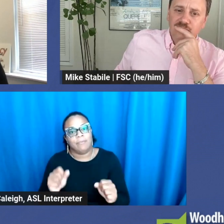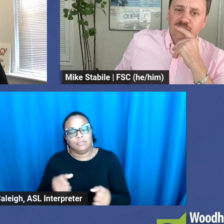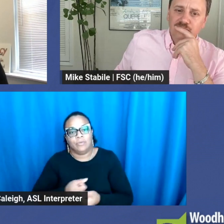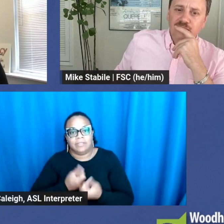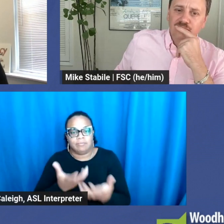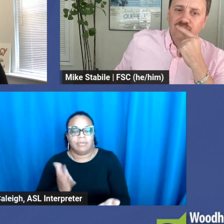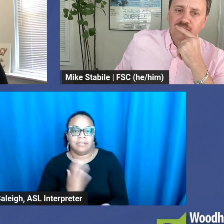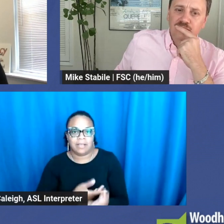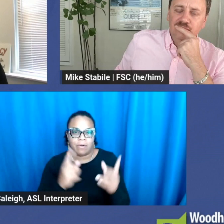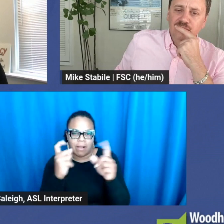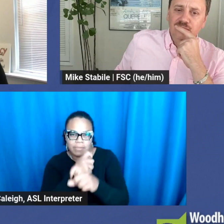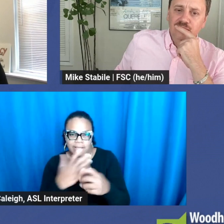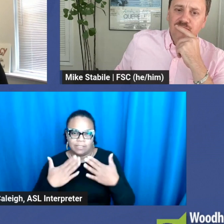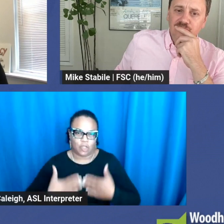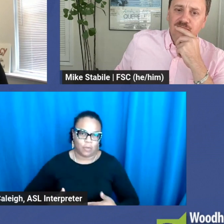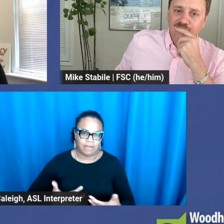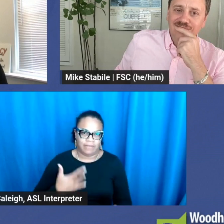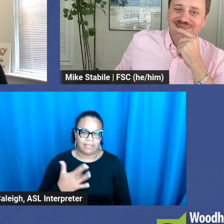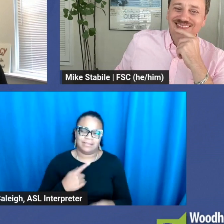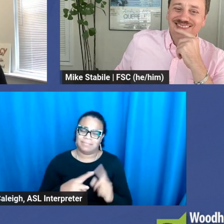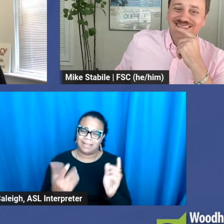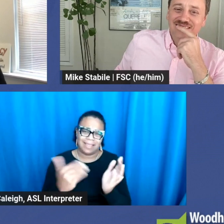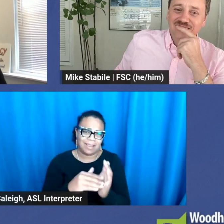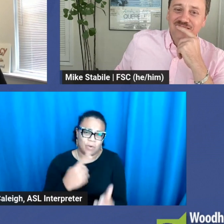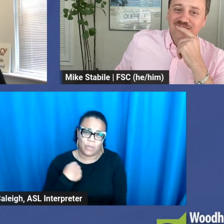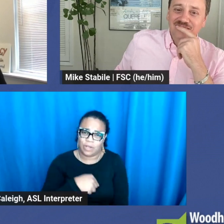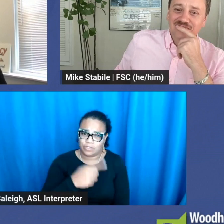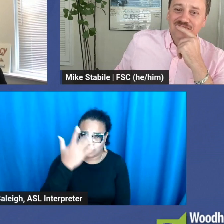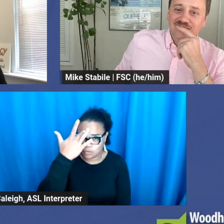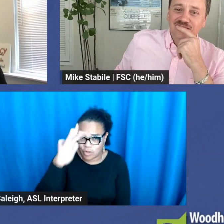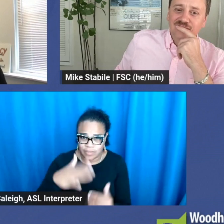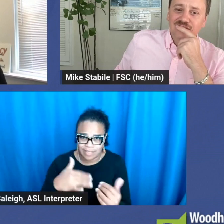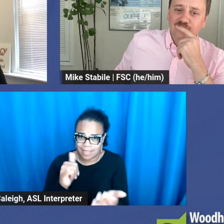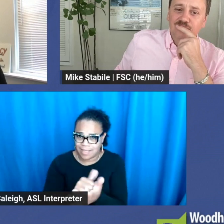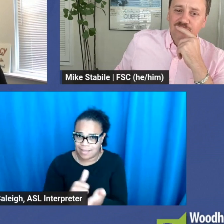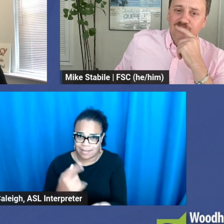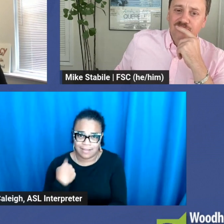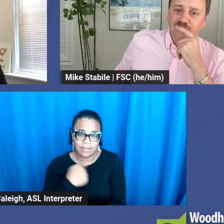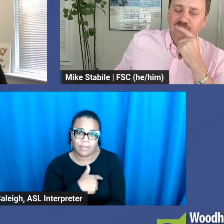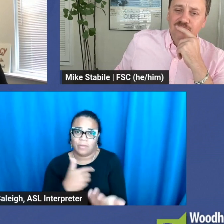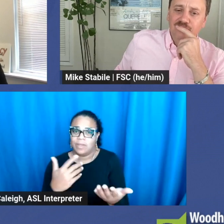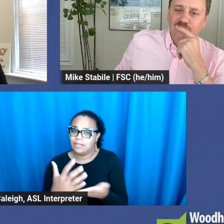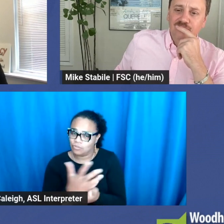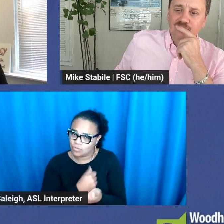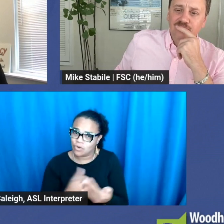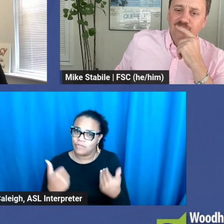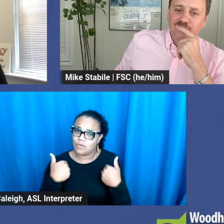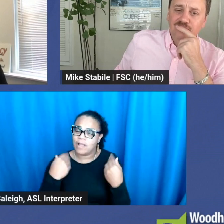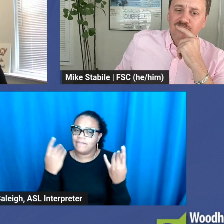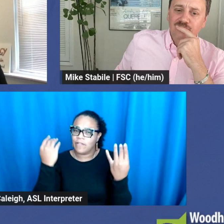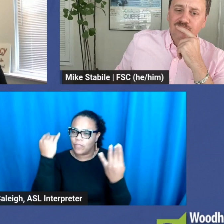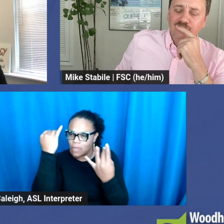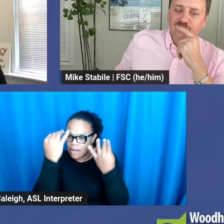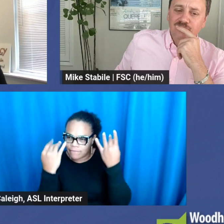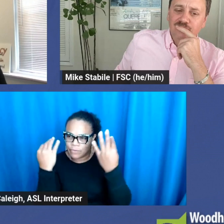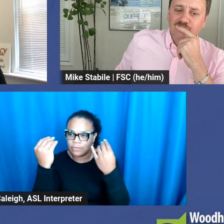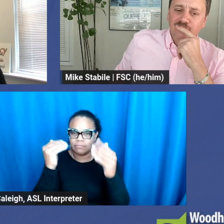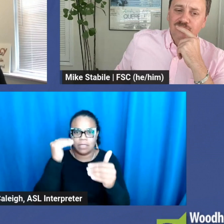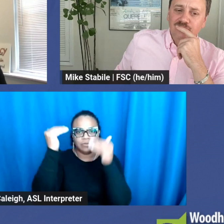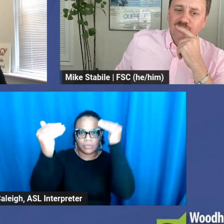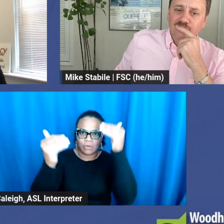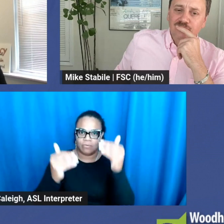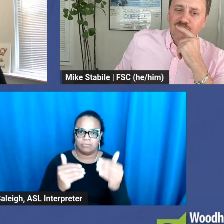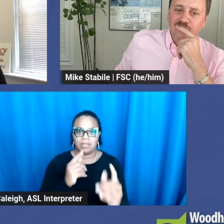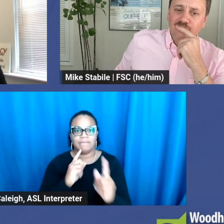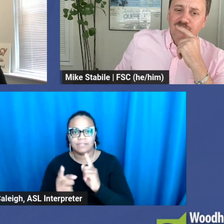them. Again, we're smarter than that. And we deserve to have thoughtful adult conversations around things without this